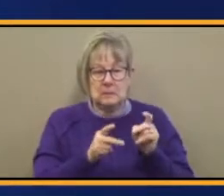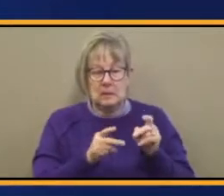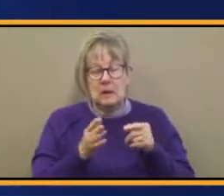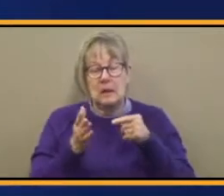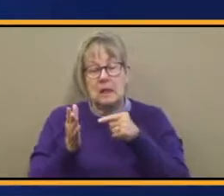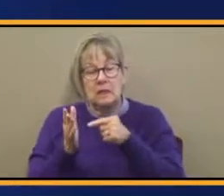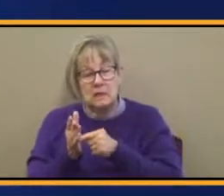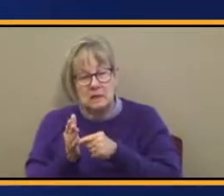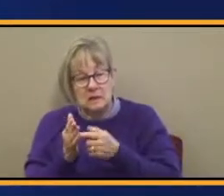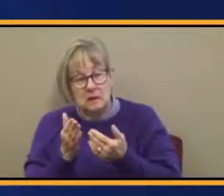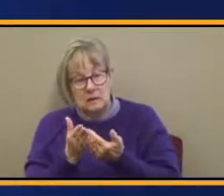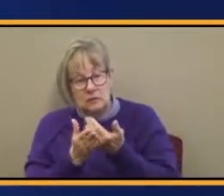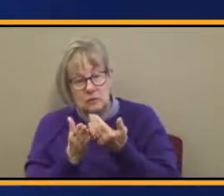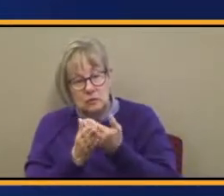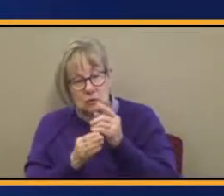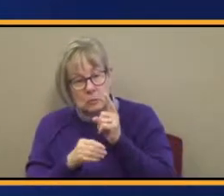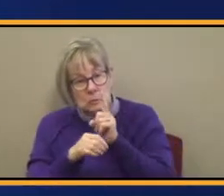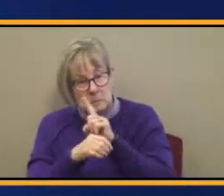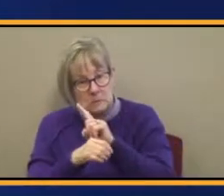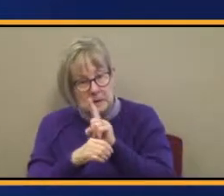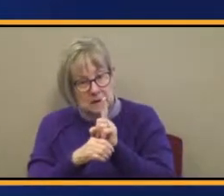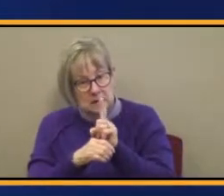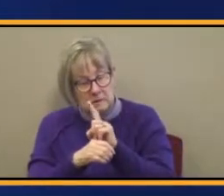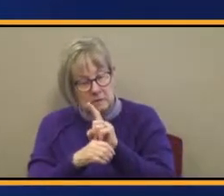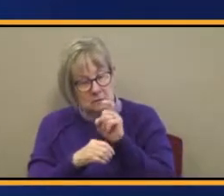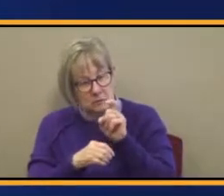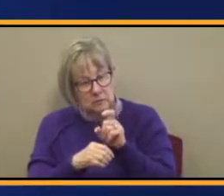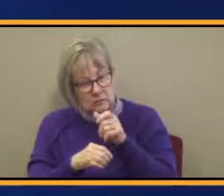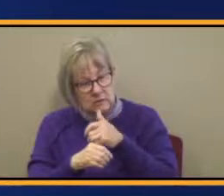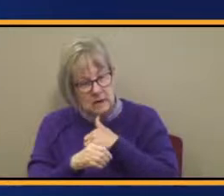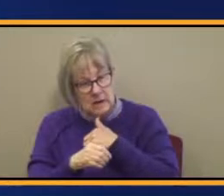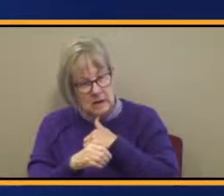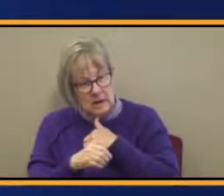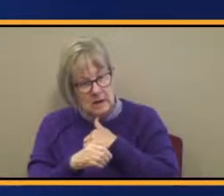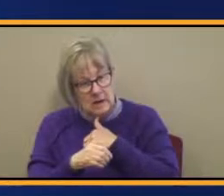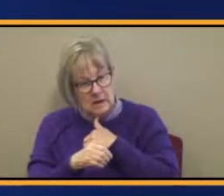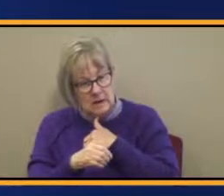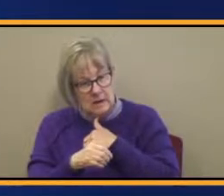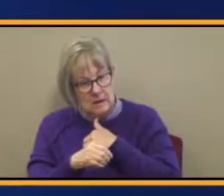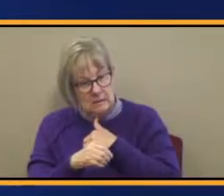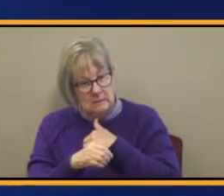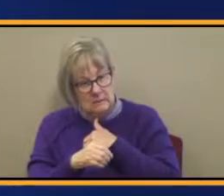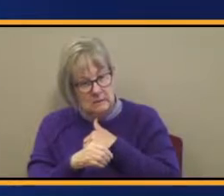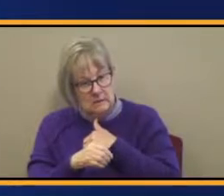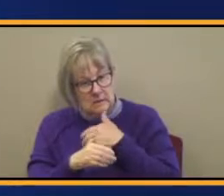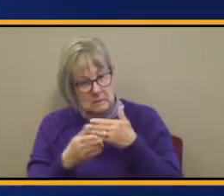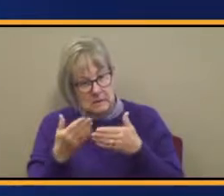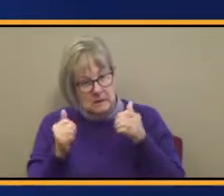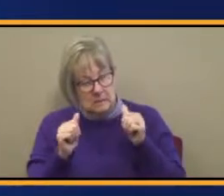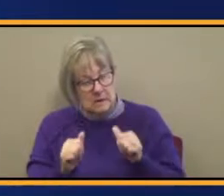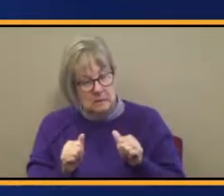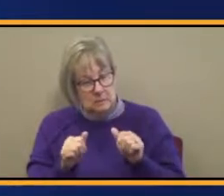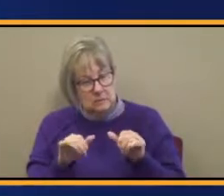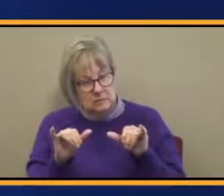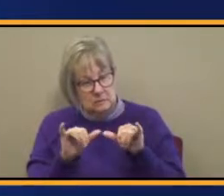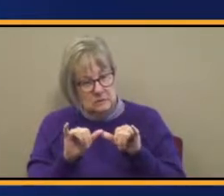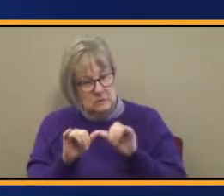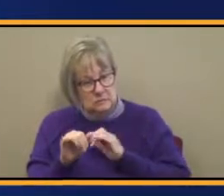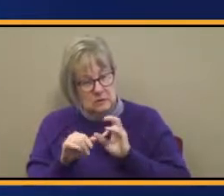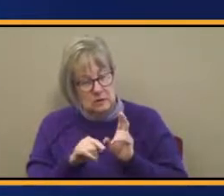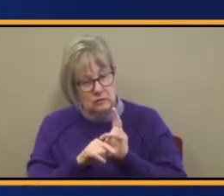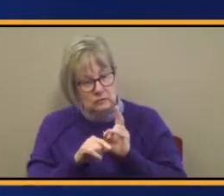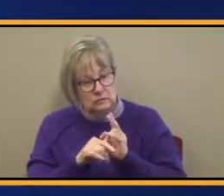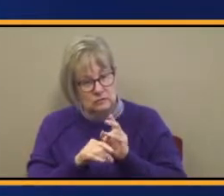this new metering is supposed to help me be able to gauge my usage and then